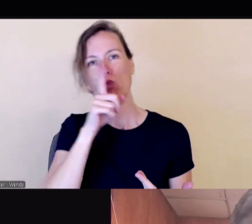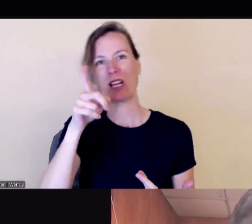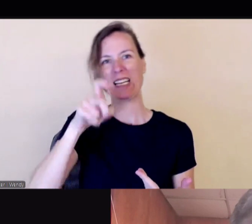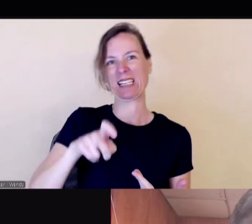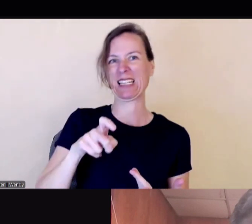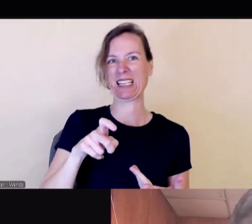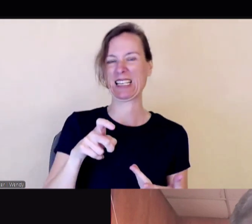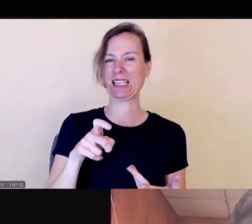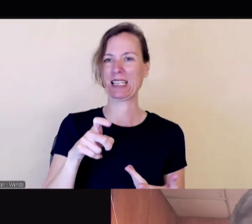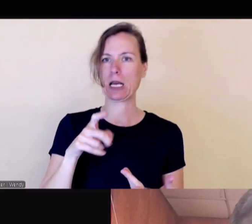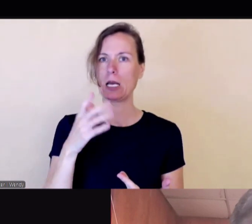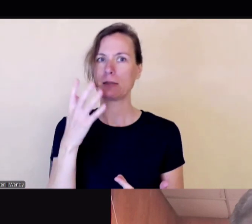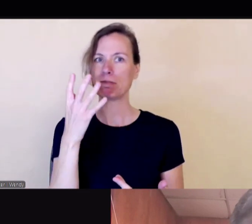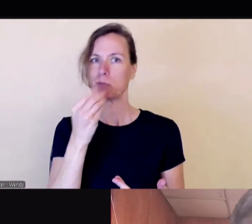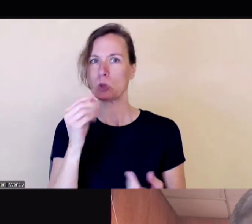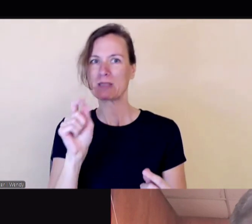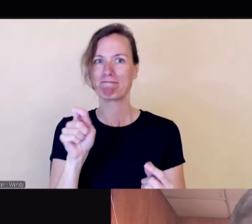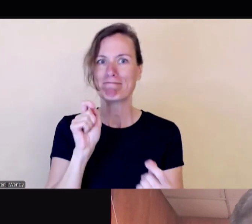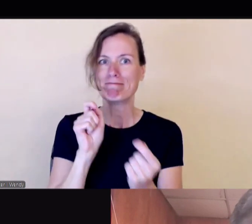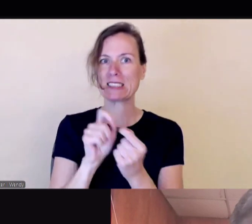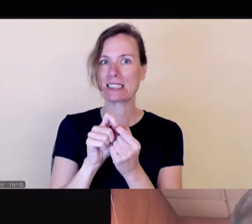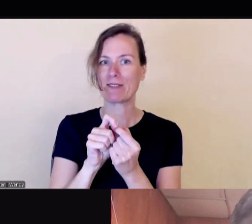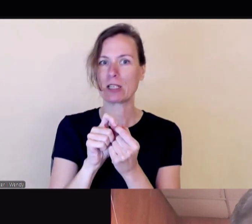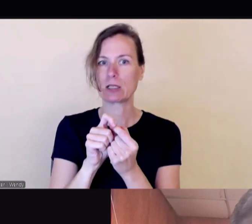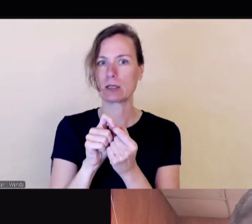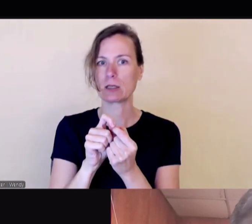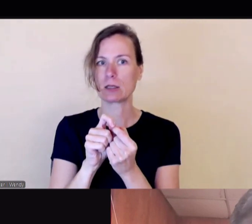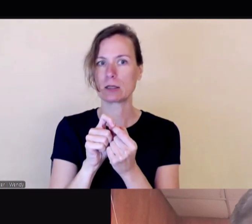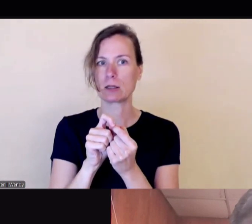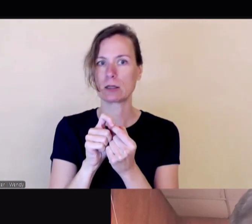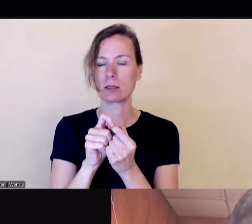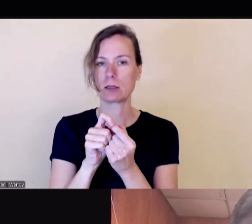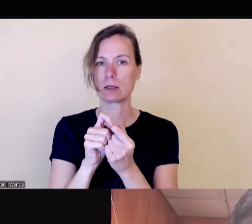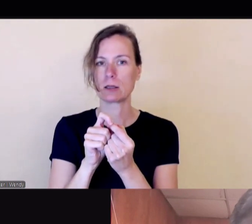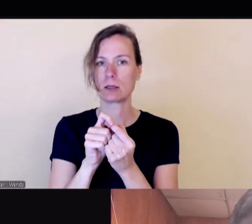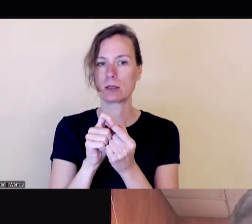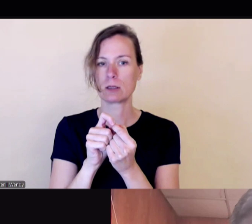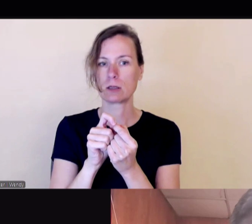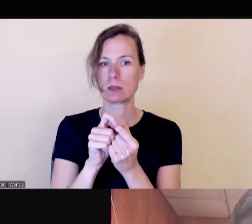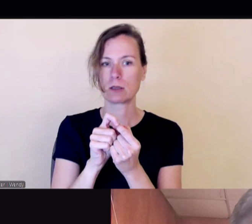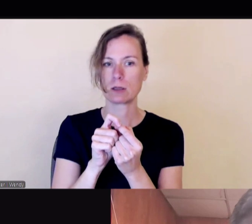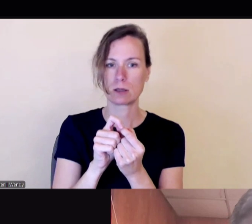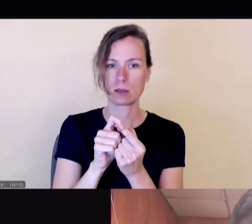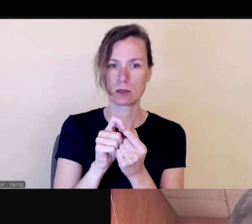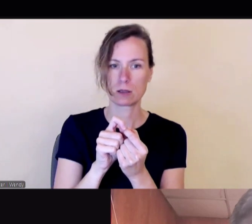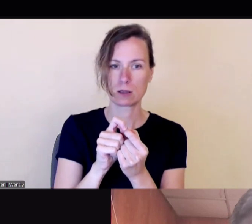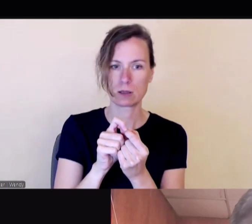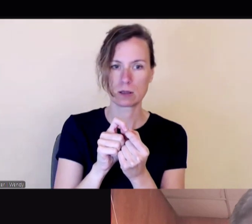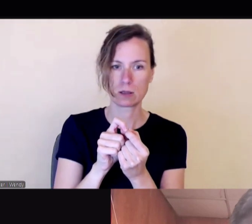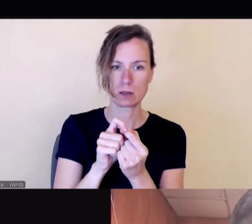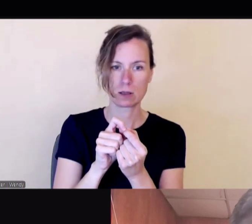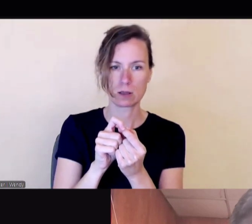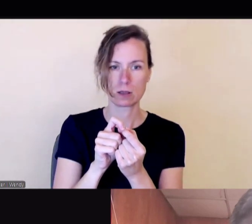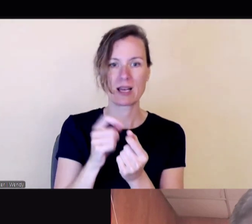are mandated or forced into like a kind of training are sometimes less